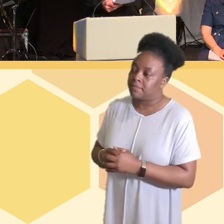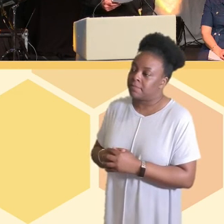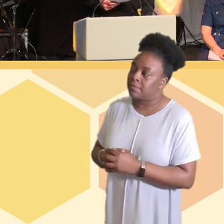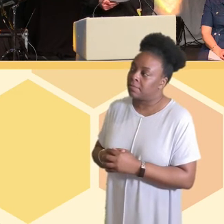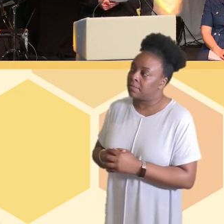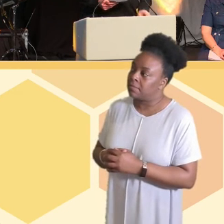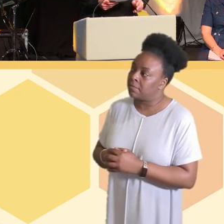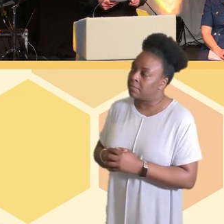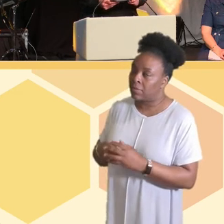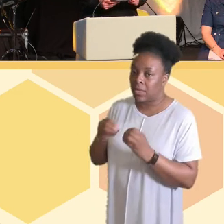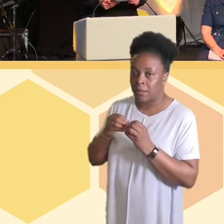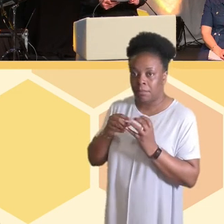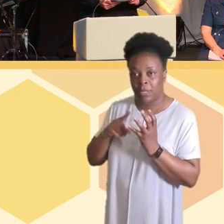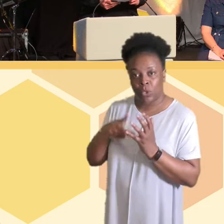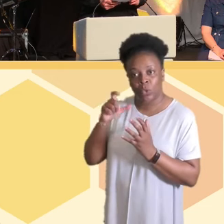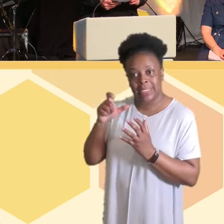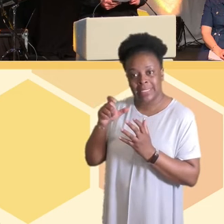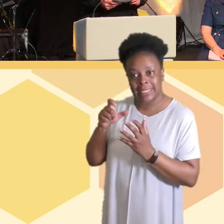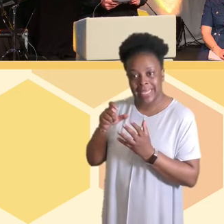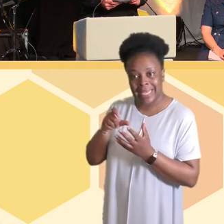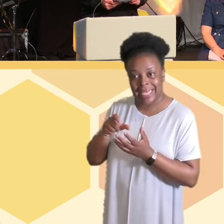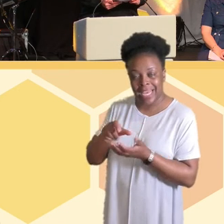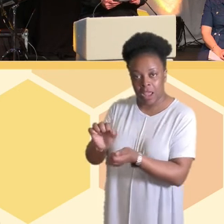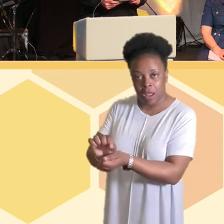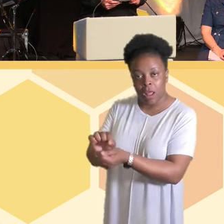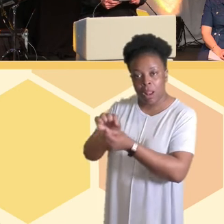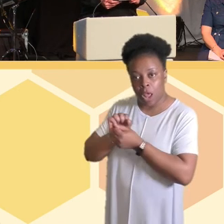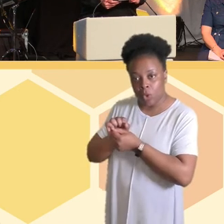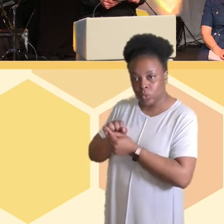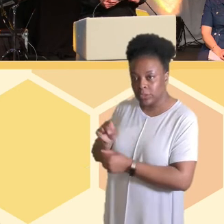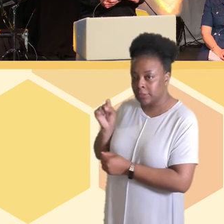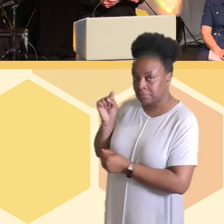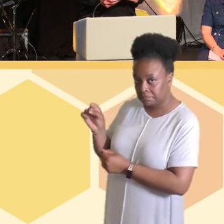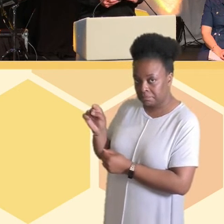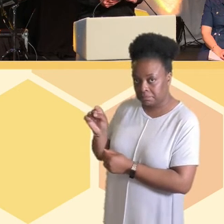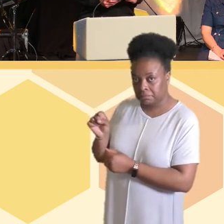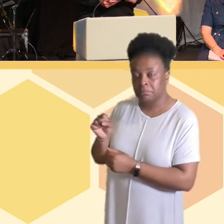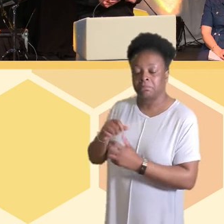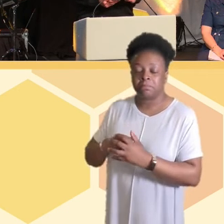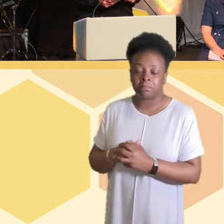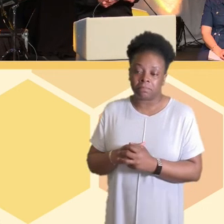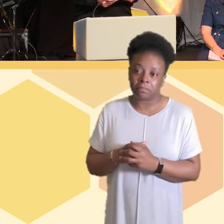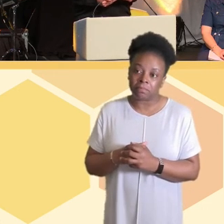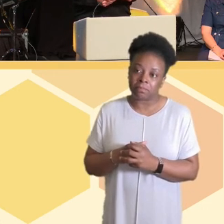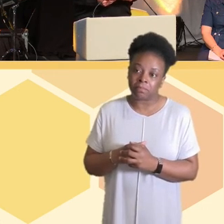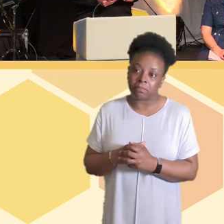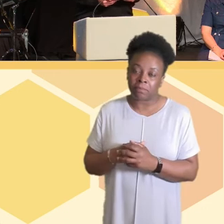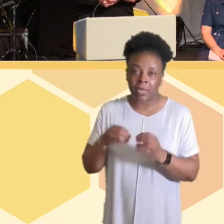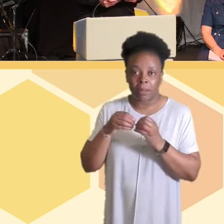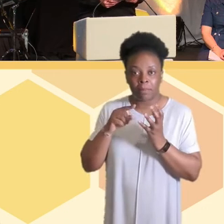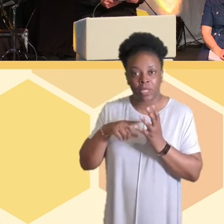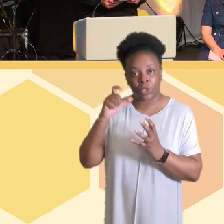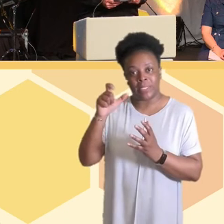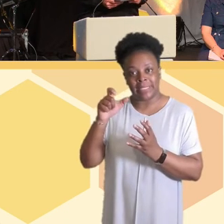BUC loans totaled 41.7 million, including loans to RBMHO. BUC deposits